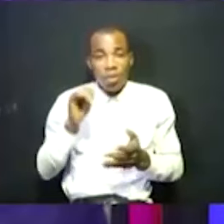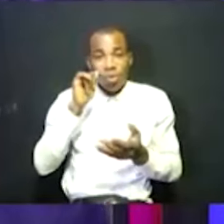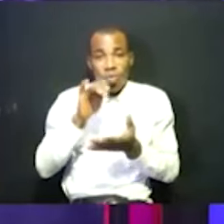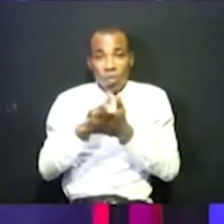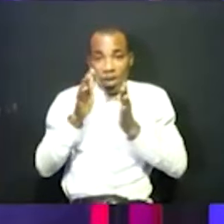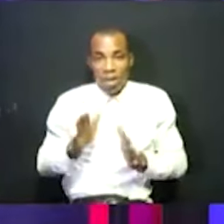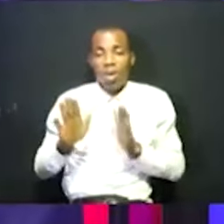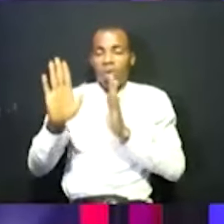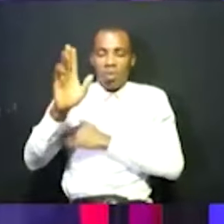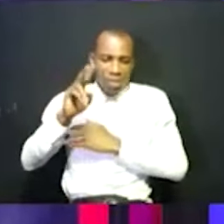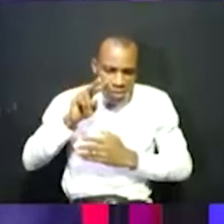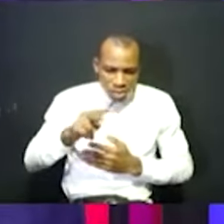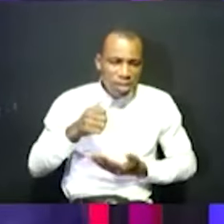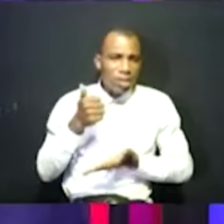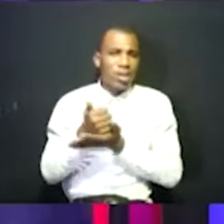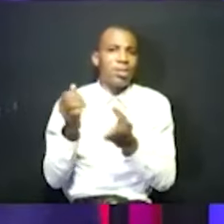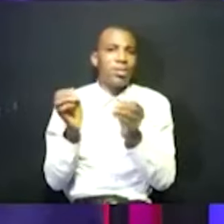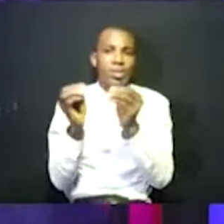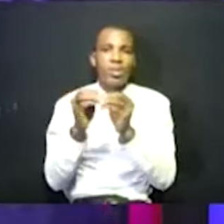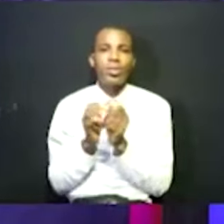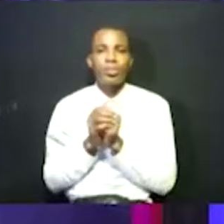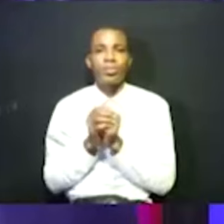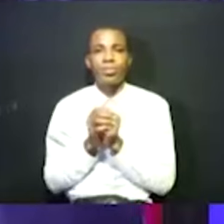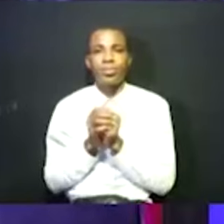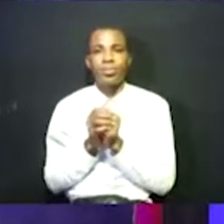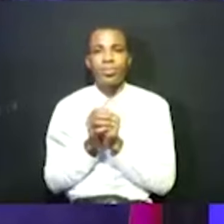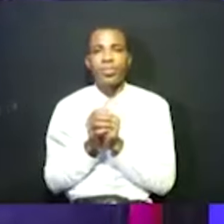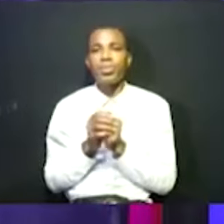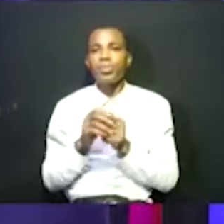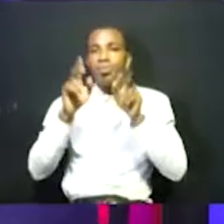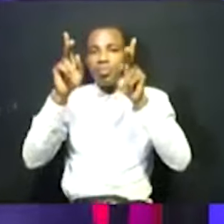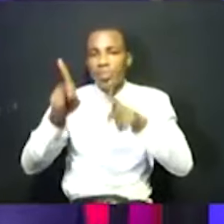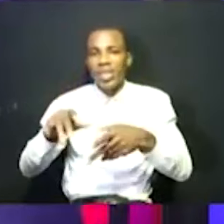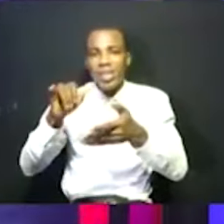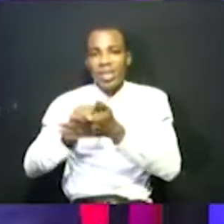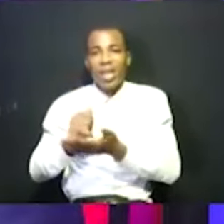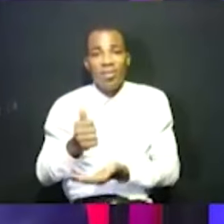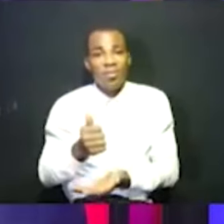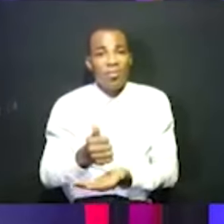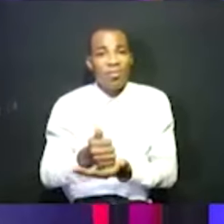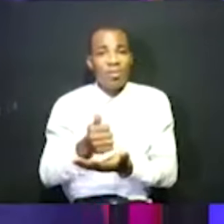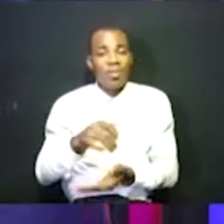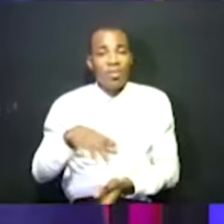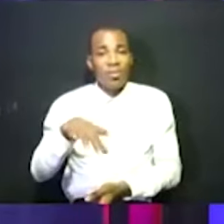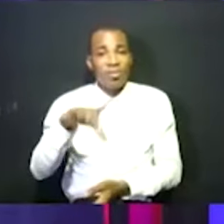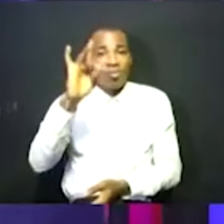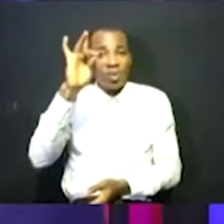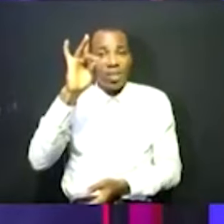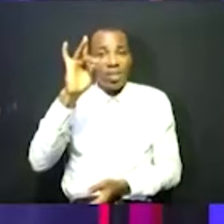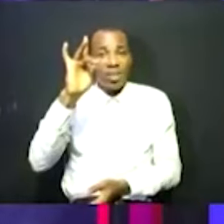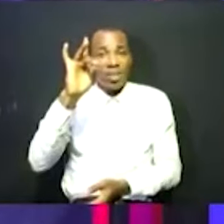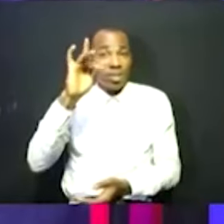Lord. He who finds a spouse finds what is good, not